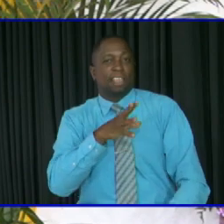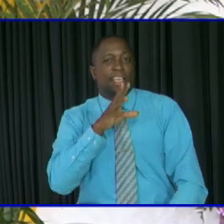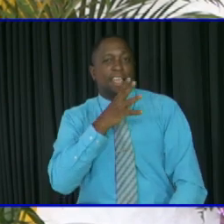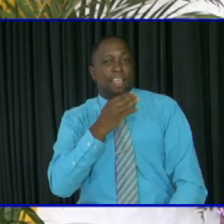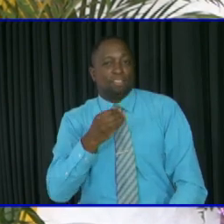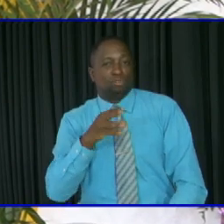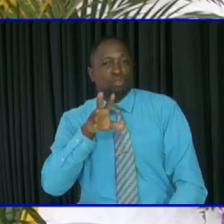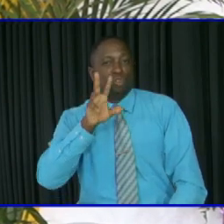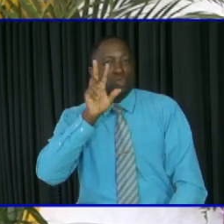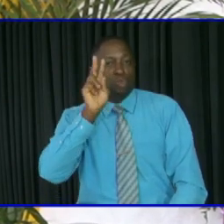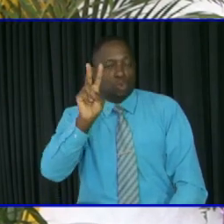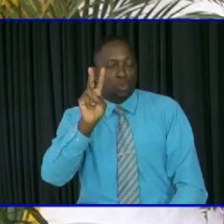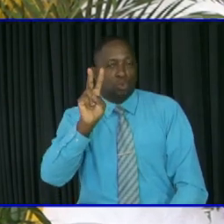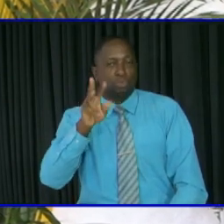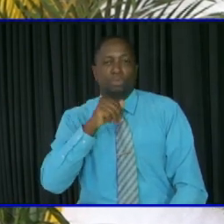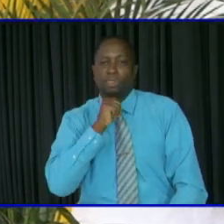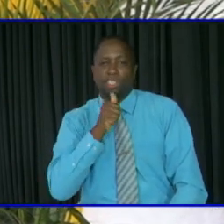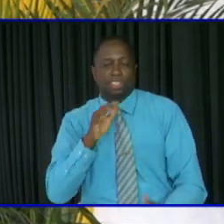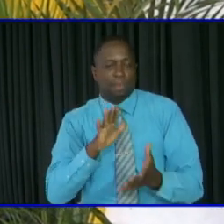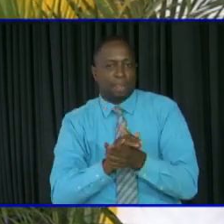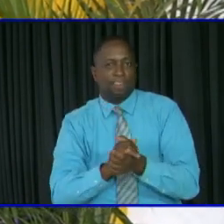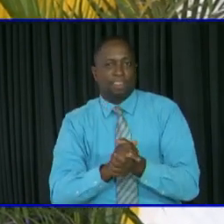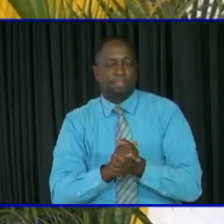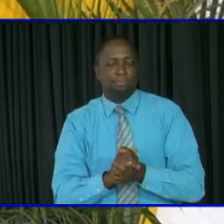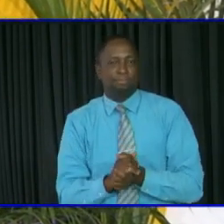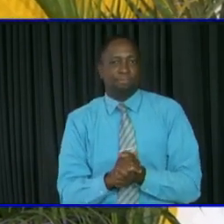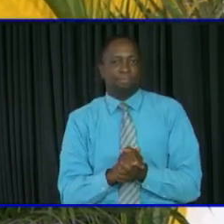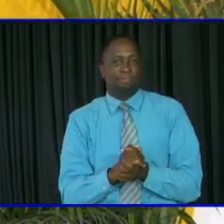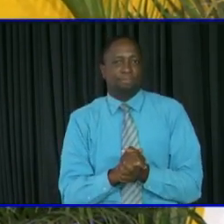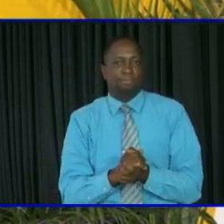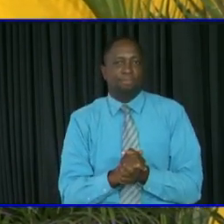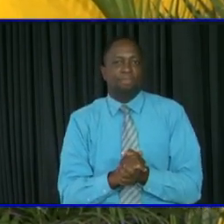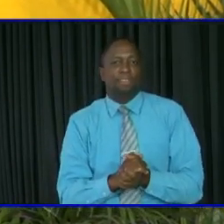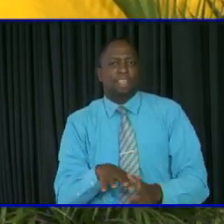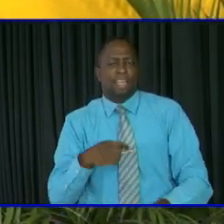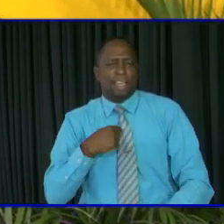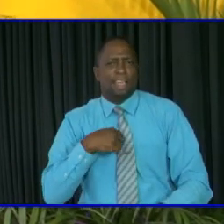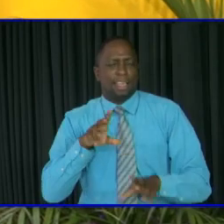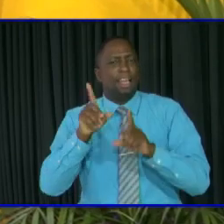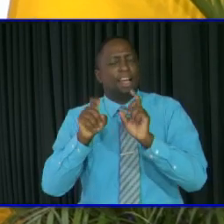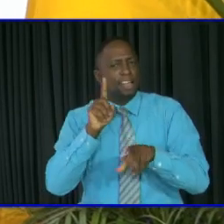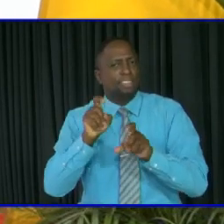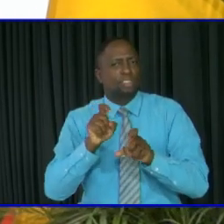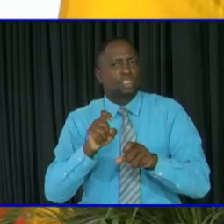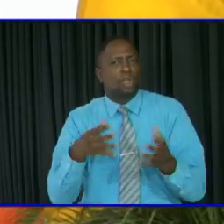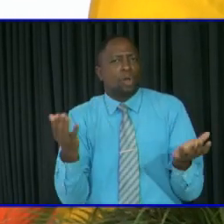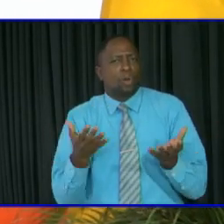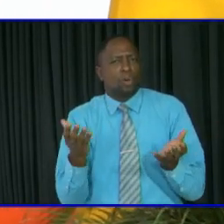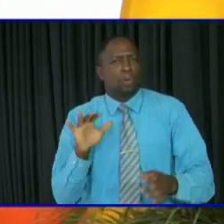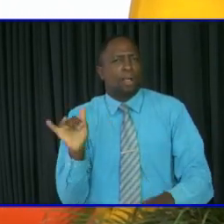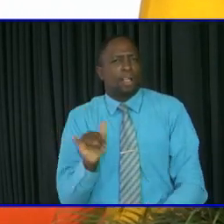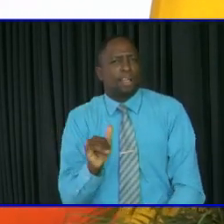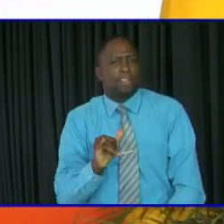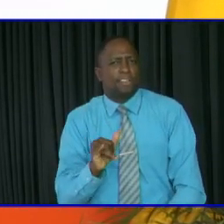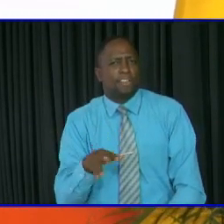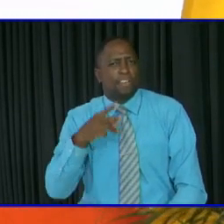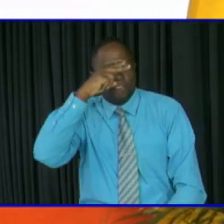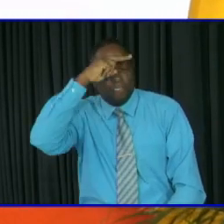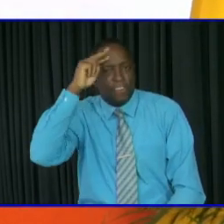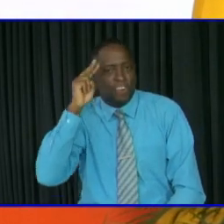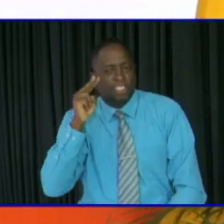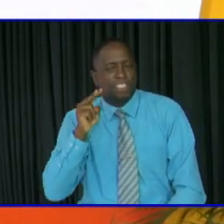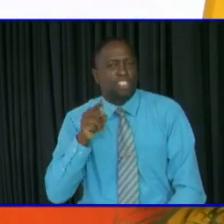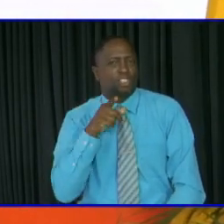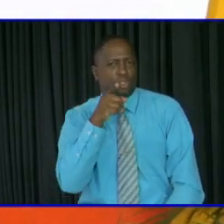purity. My beloved brothers and sisters, I ask the question, what kind of virgin are you?